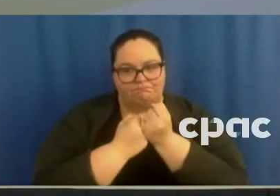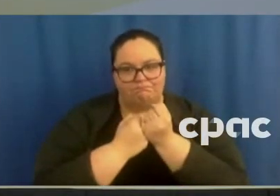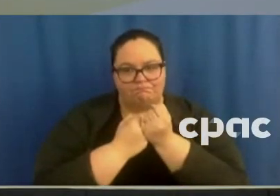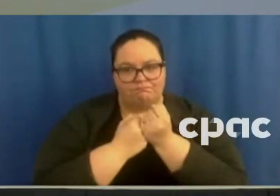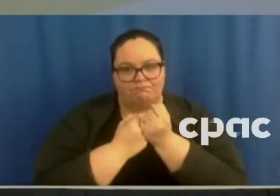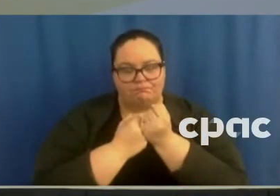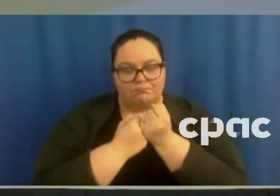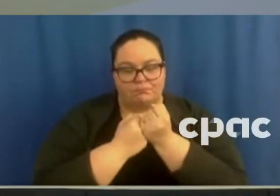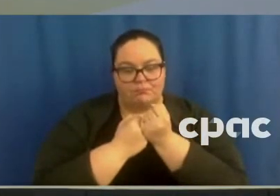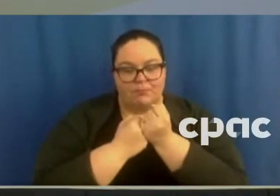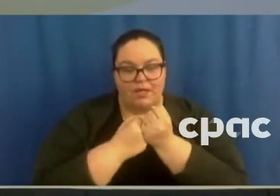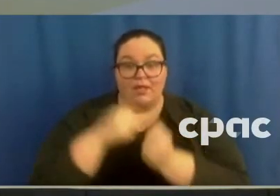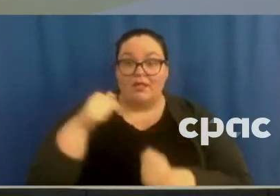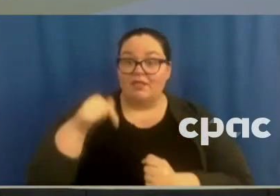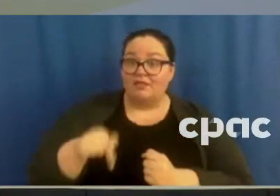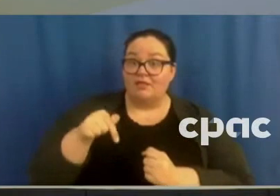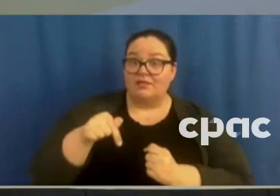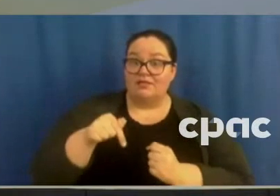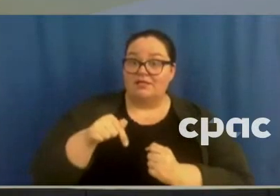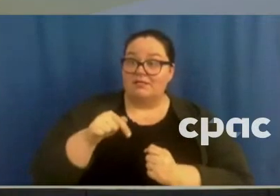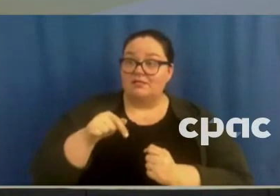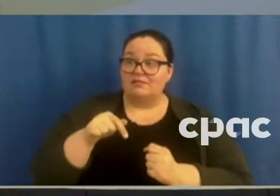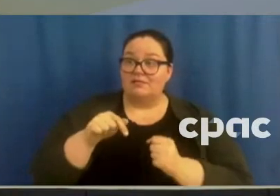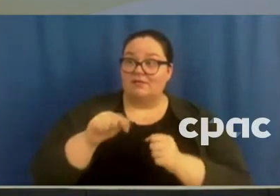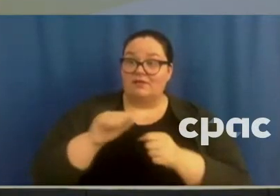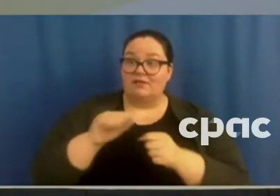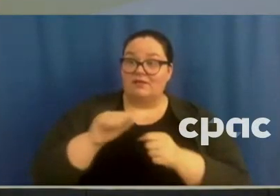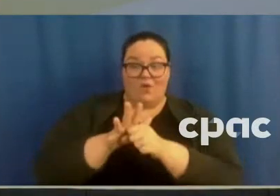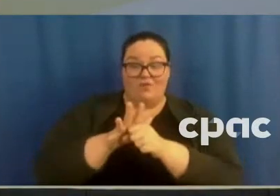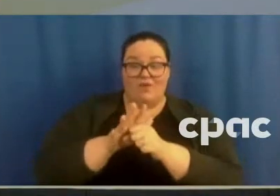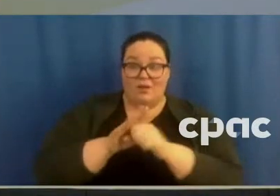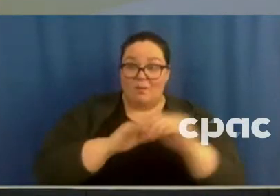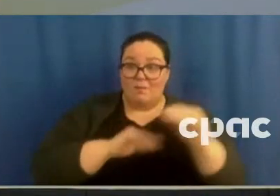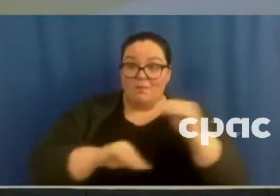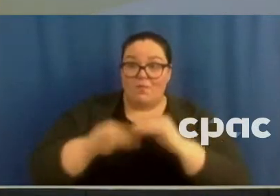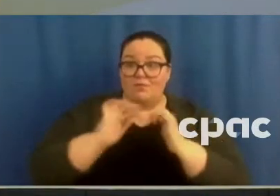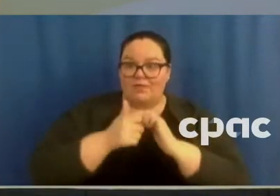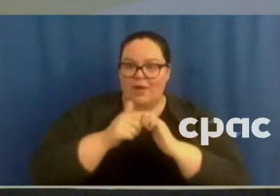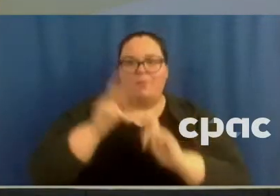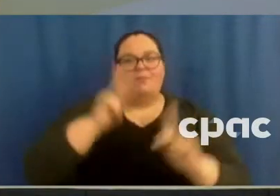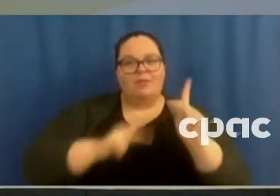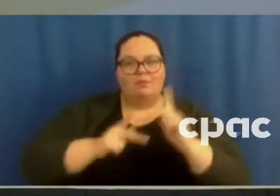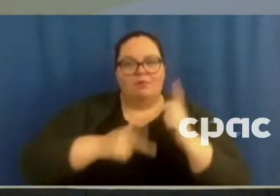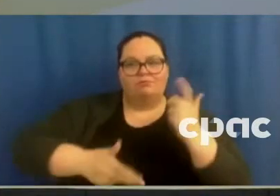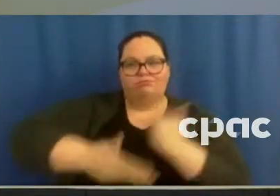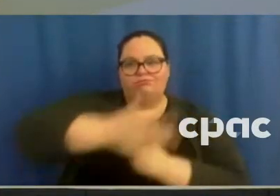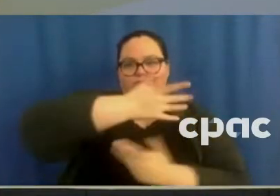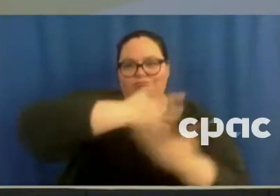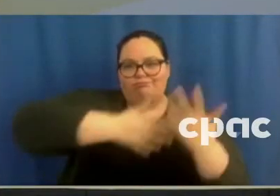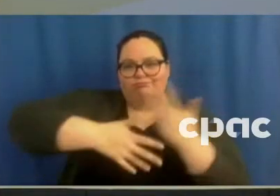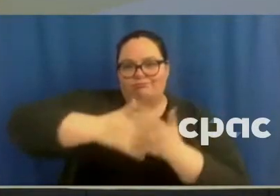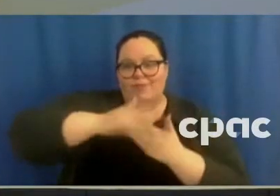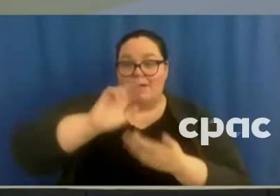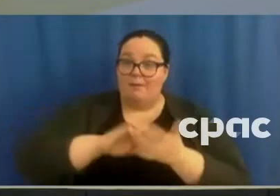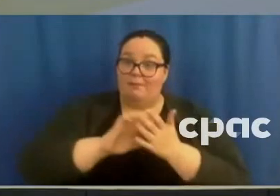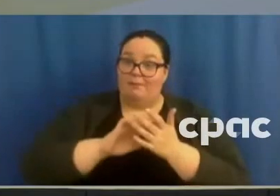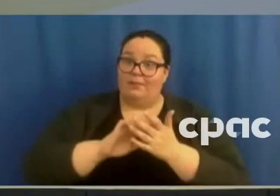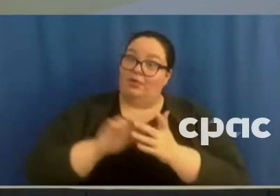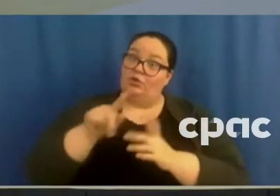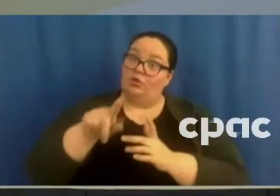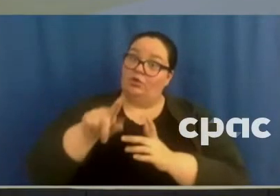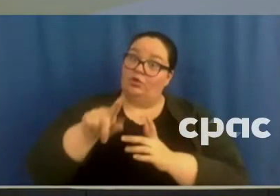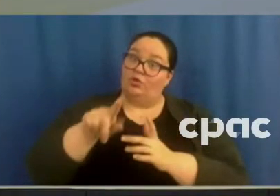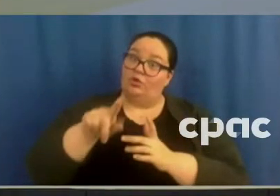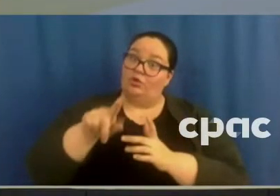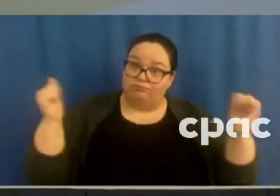that this is really a social virus in many ways, and so we need to work together to decrease our social contacts in order to try to